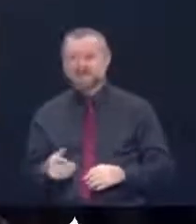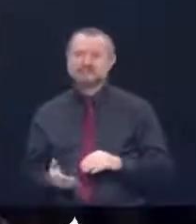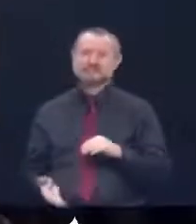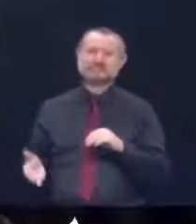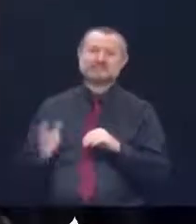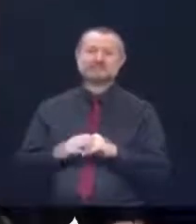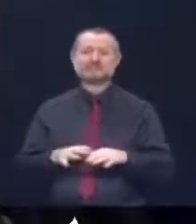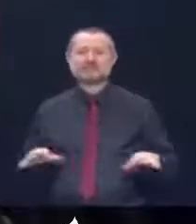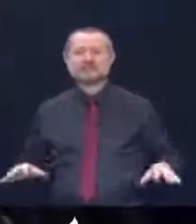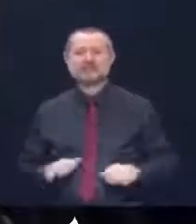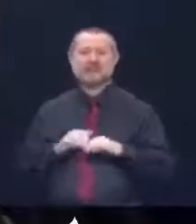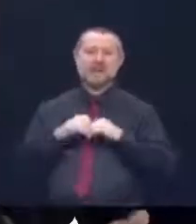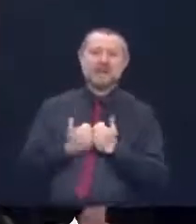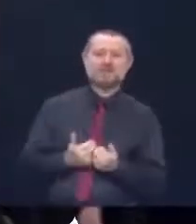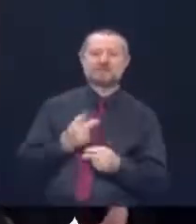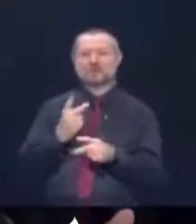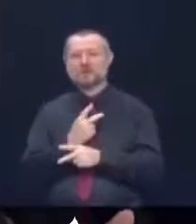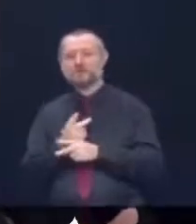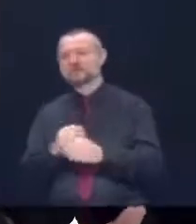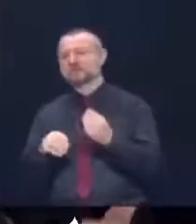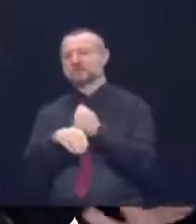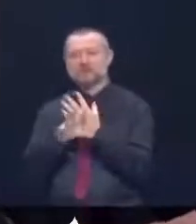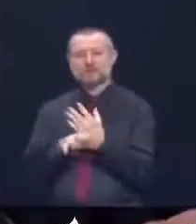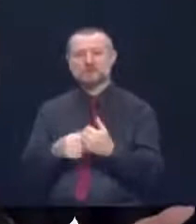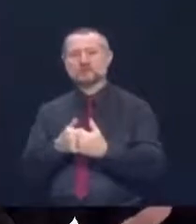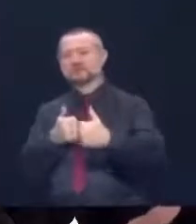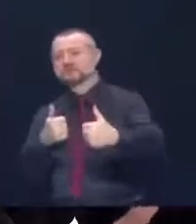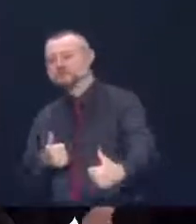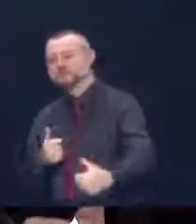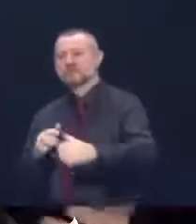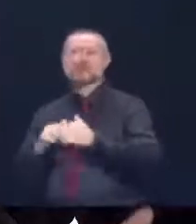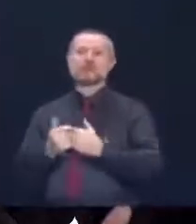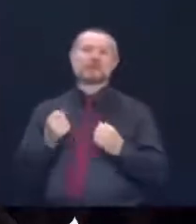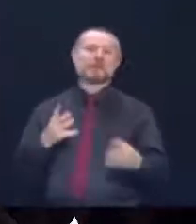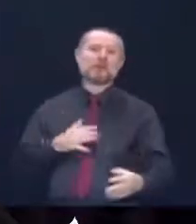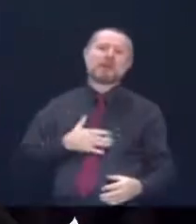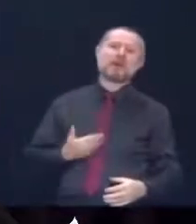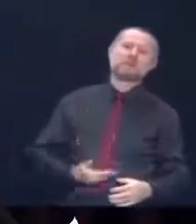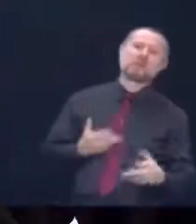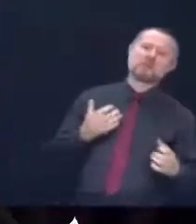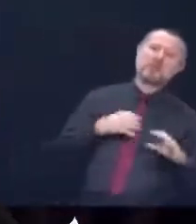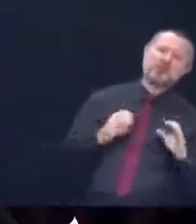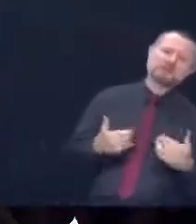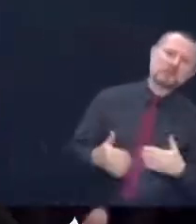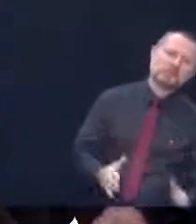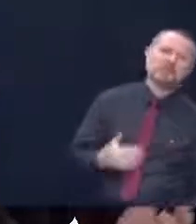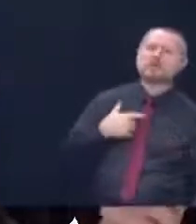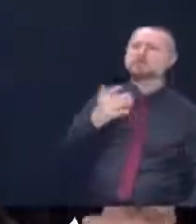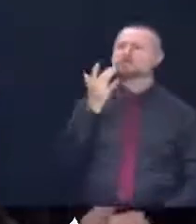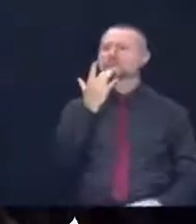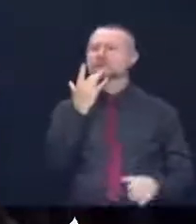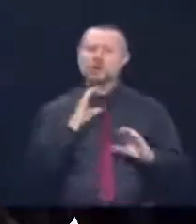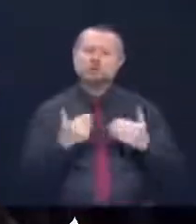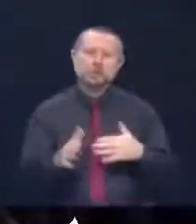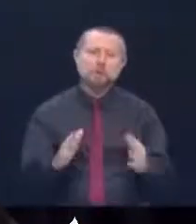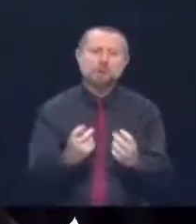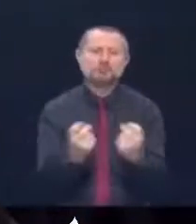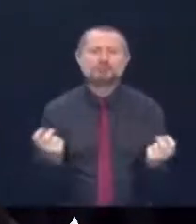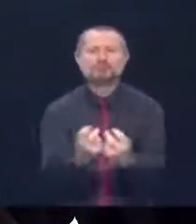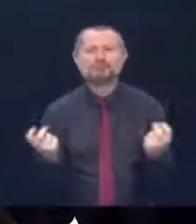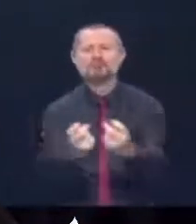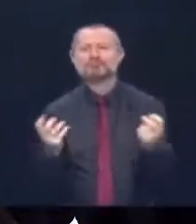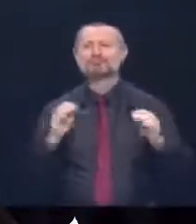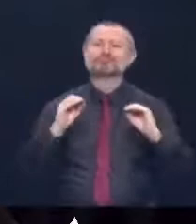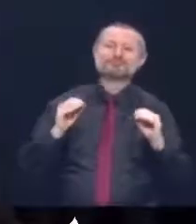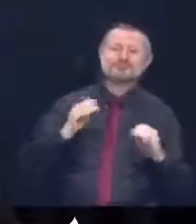how to do distance learning and remote learning. Many of them were upset not to be in the classrooms. We know that that was their preference. And so I think that they were just as essential